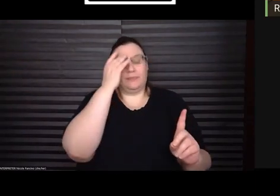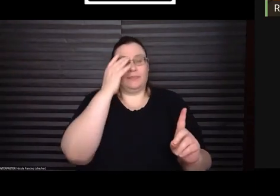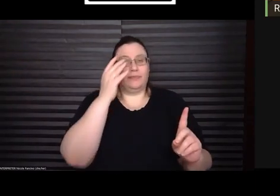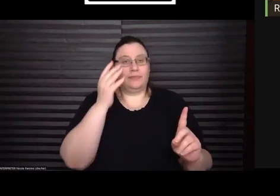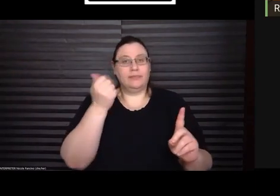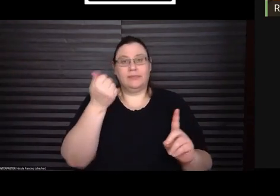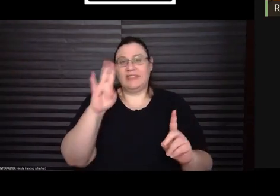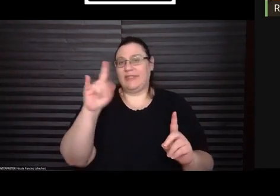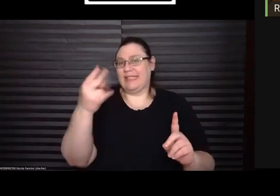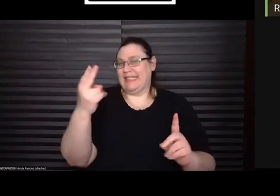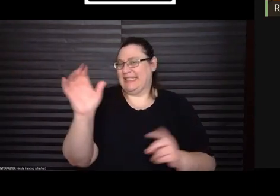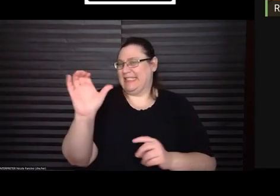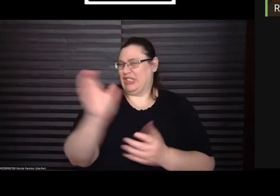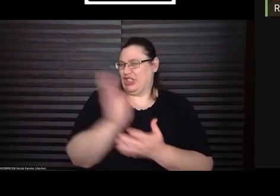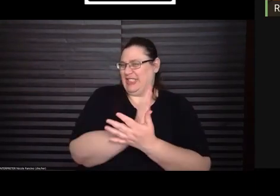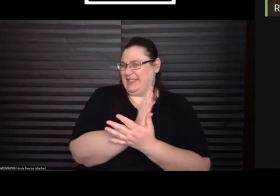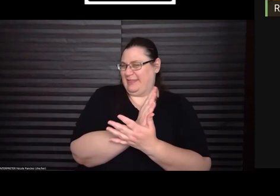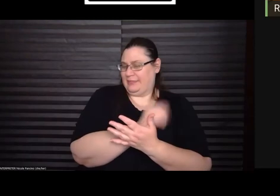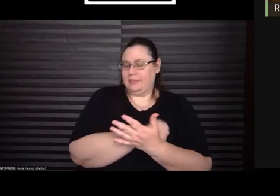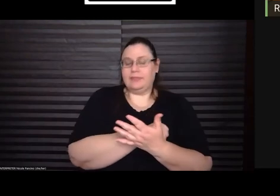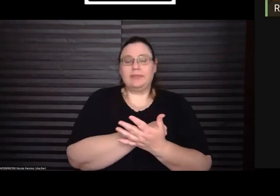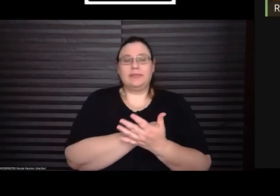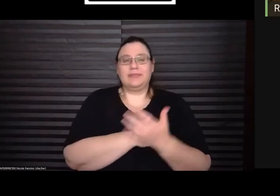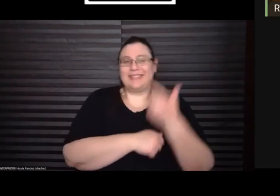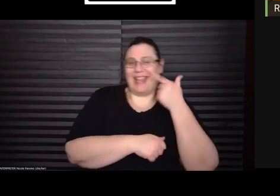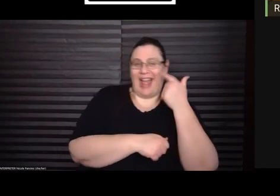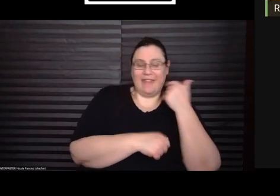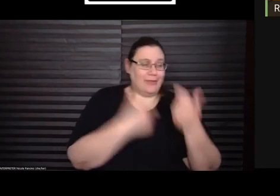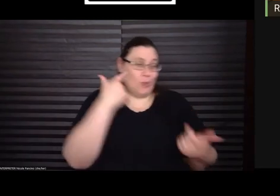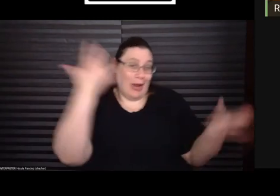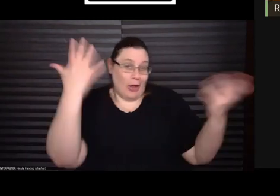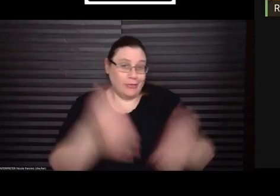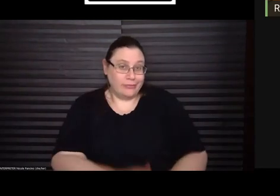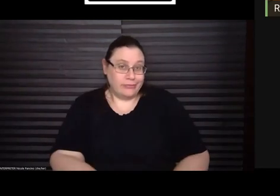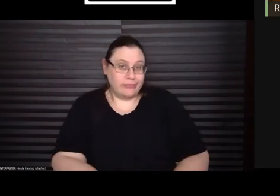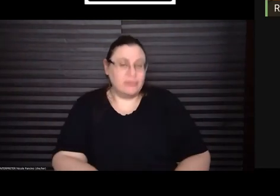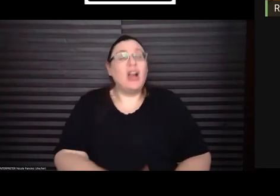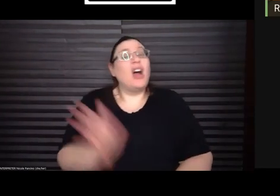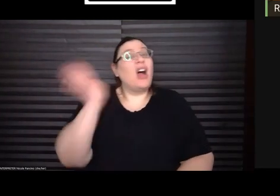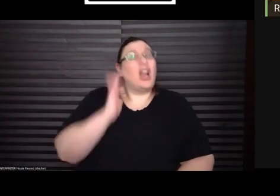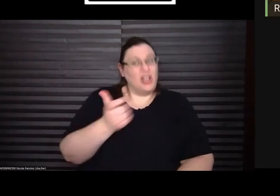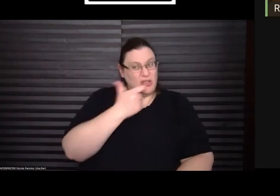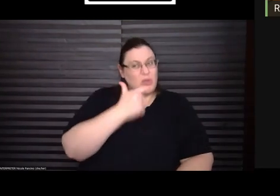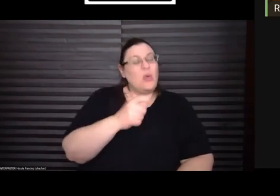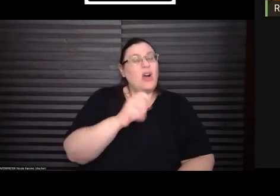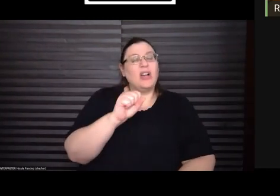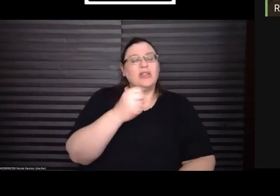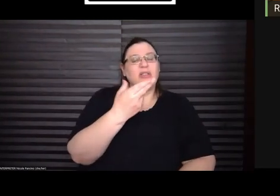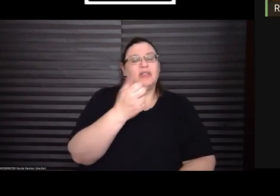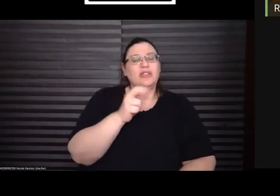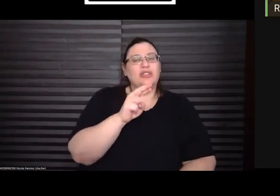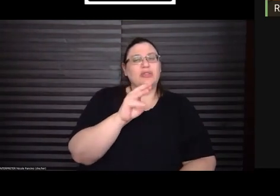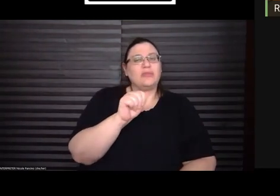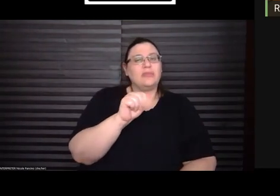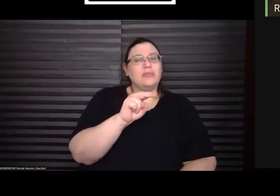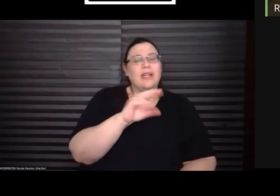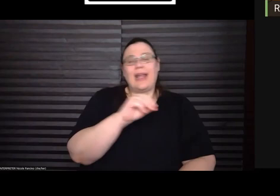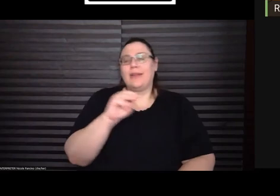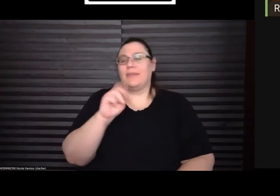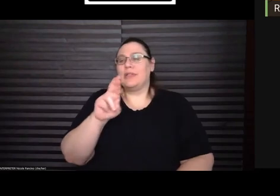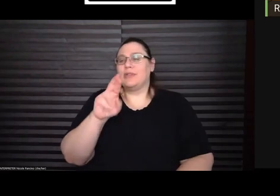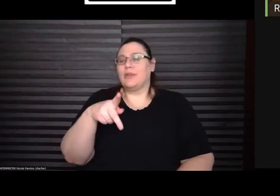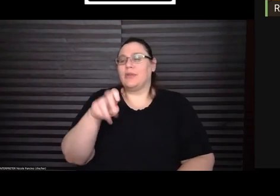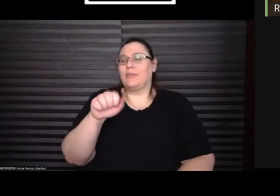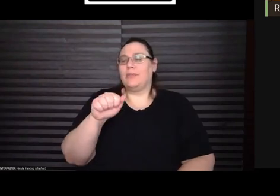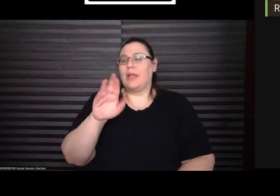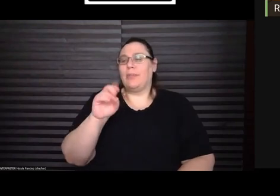this early 17th century. And why not? You know, I watched Sherman and Mr. Peabody. I can do that.